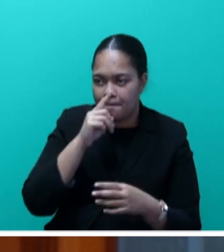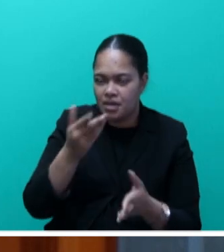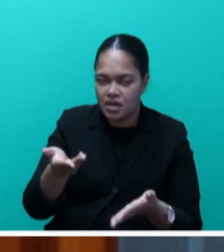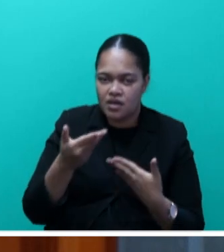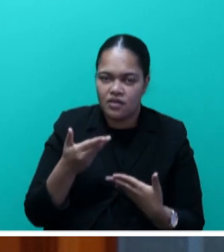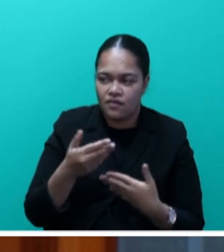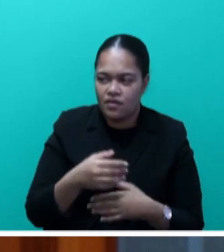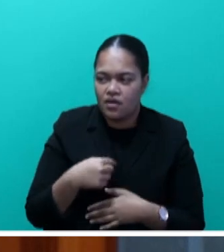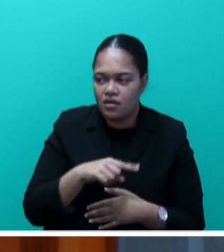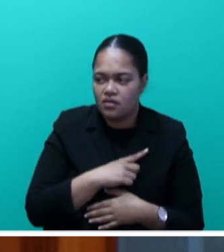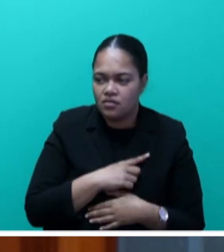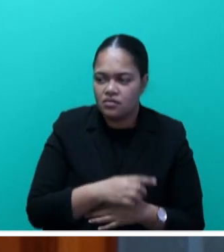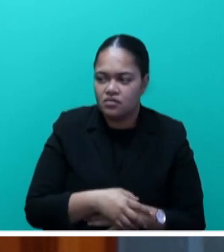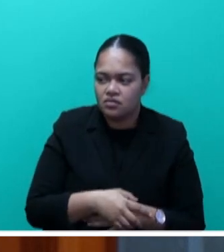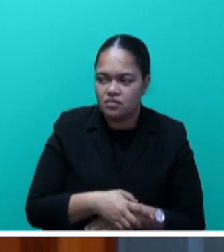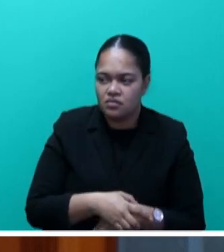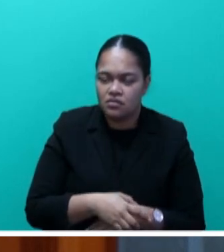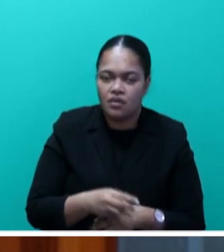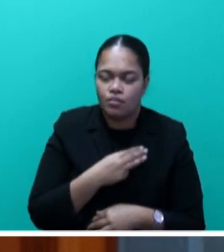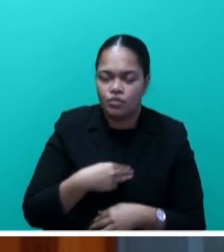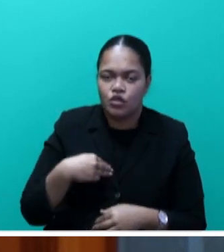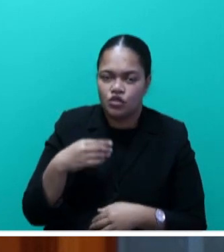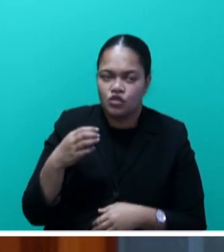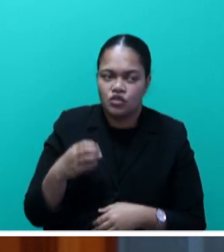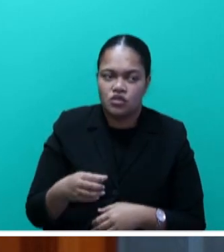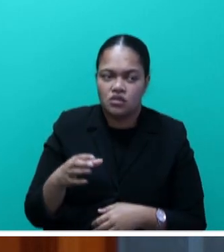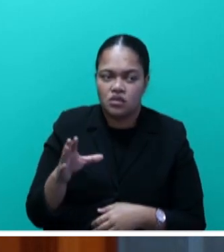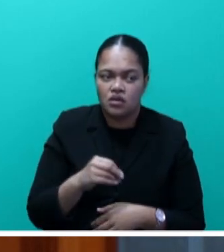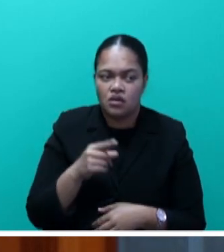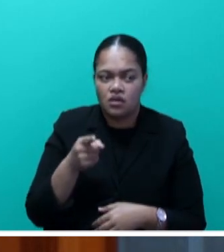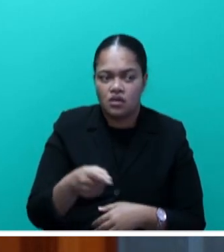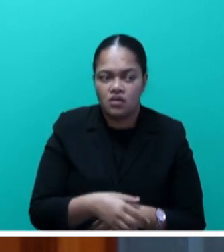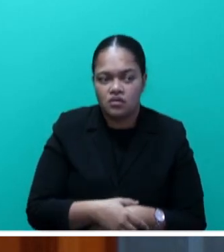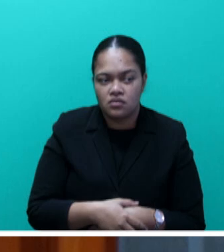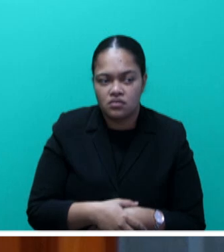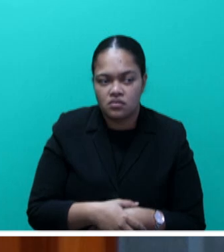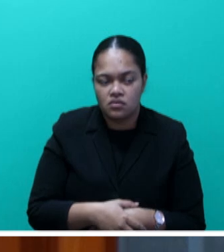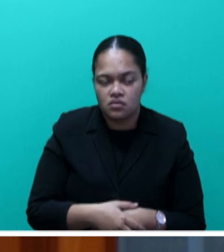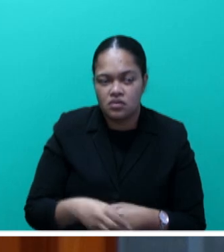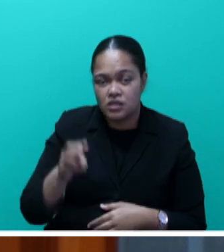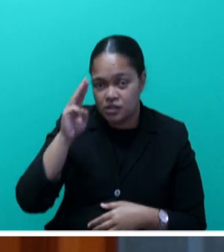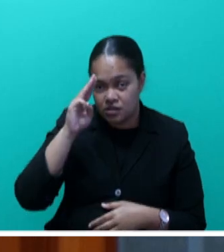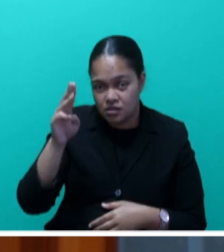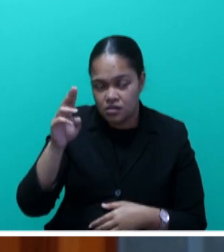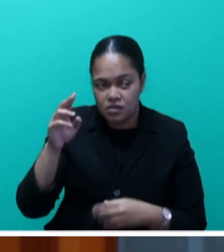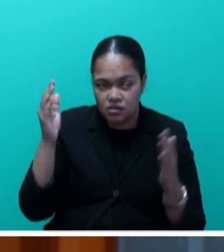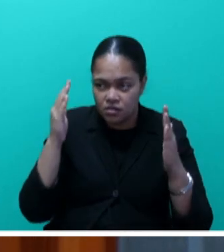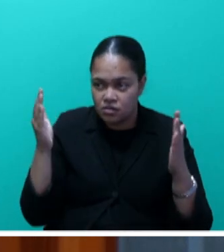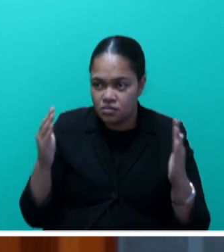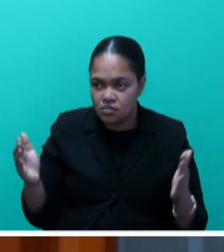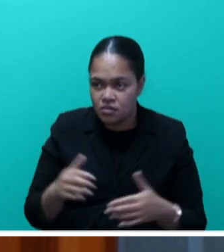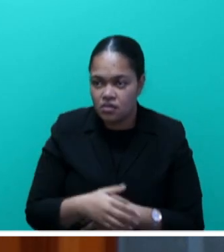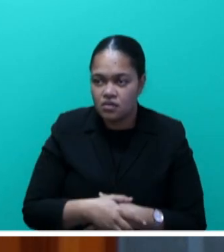future. To the Ministry of Foreign Affairs in the global and regional context, Mr. Speaker, the Ministry of